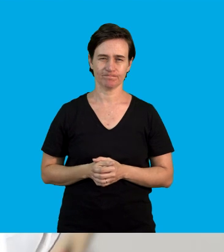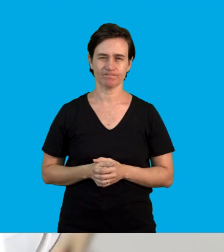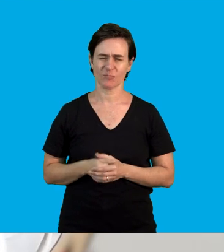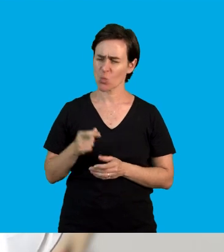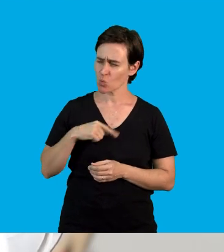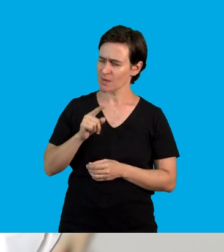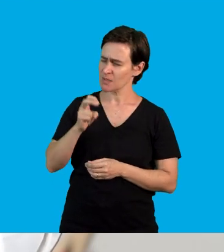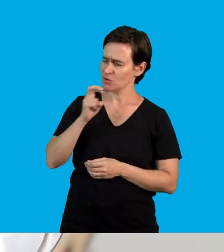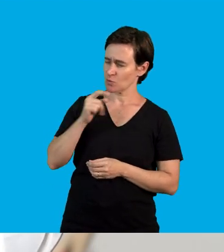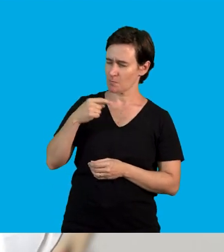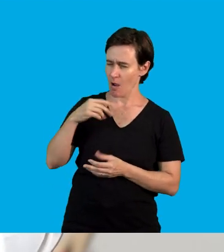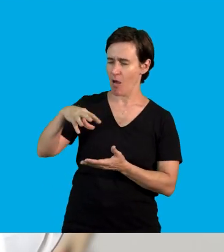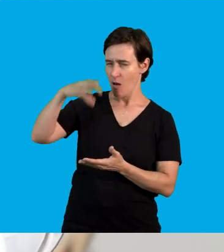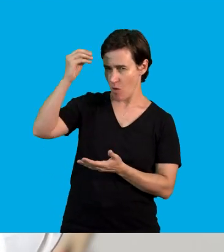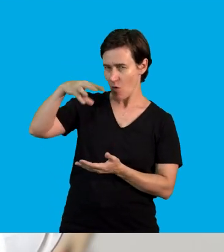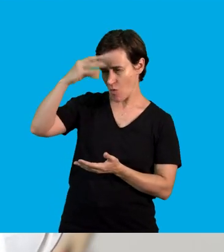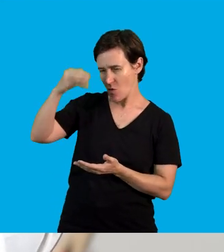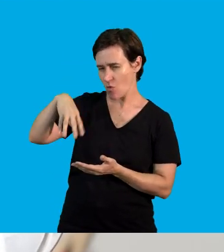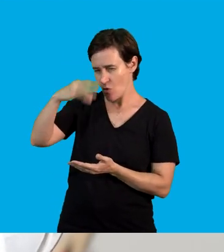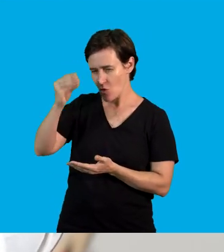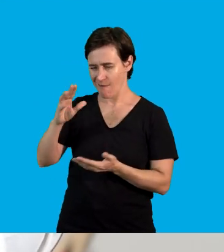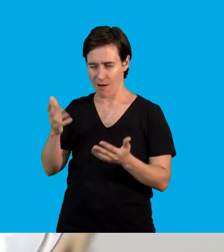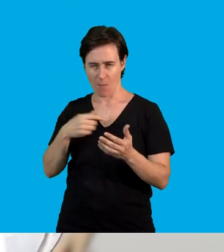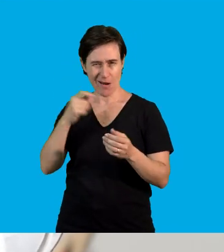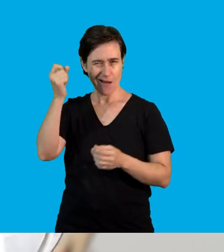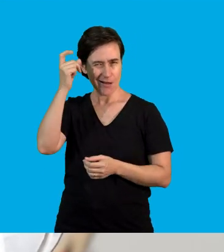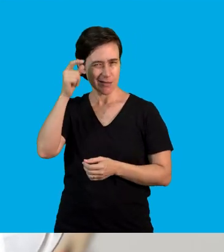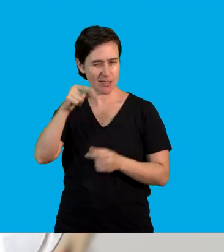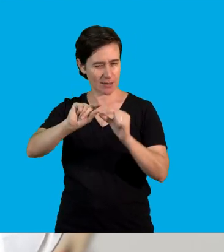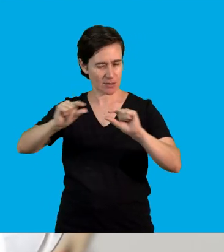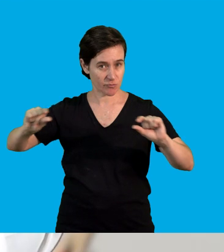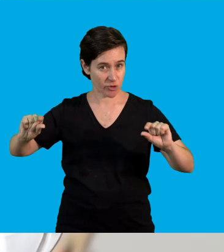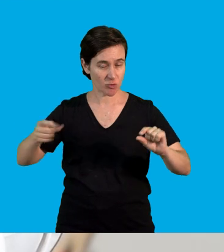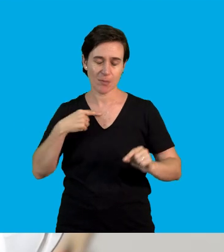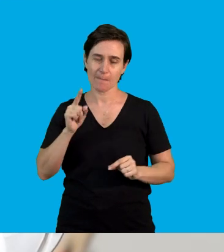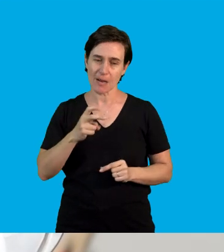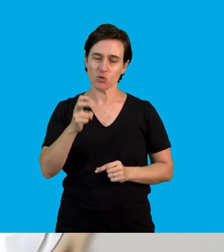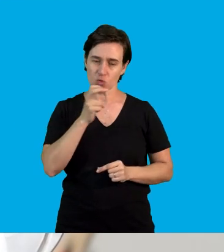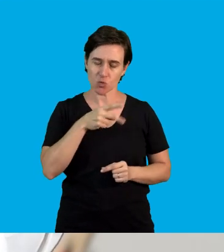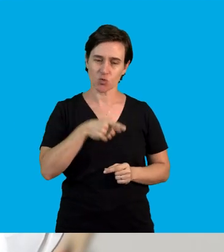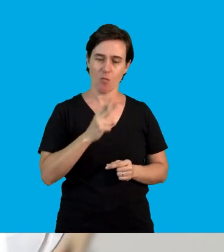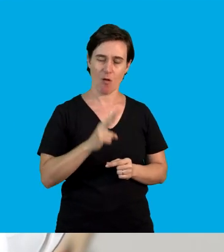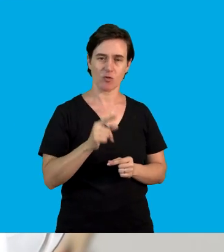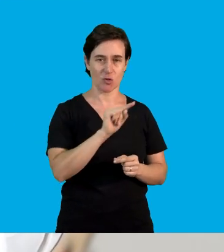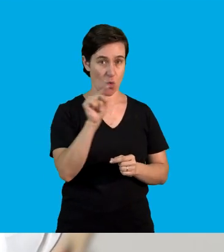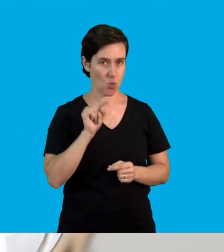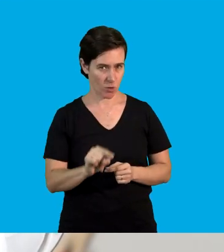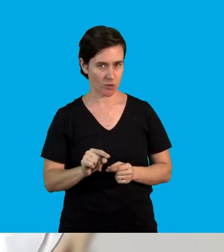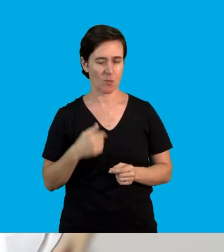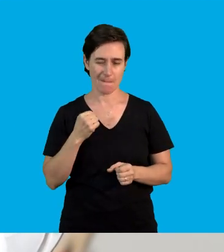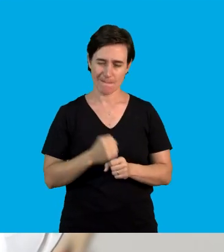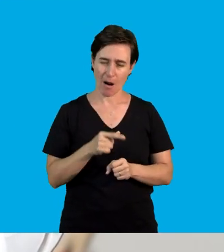Now we need to use the knowledge that we've gained in our understanding of expressions and put it into